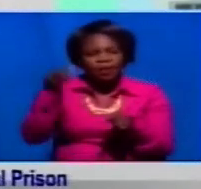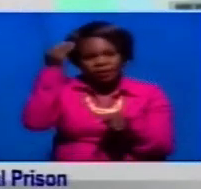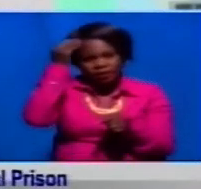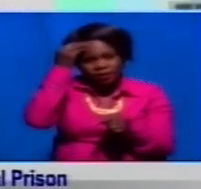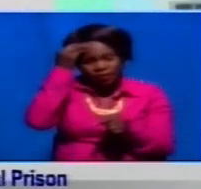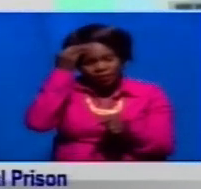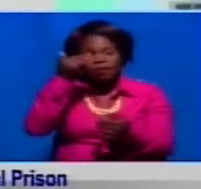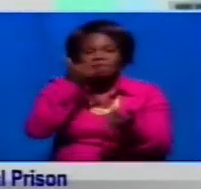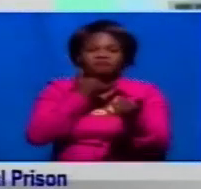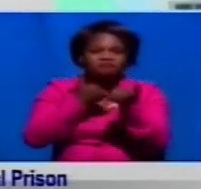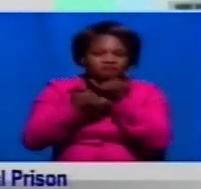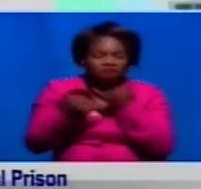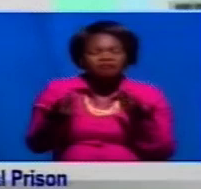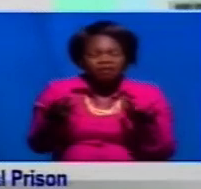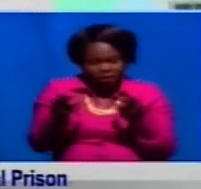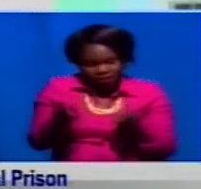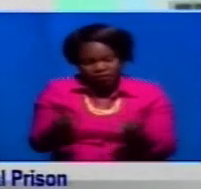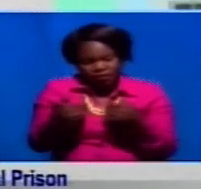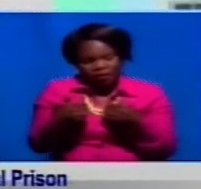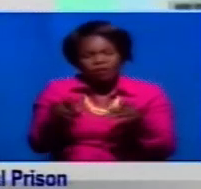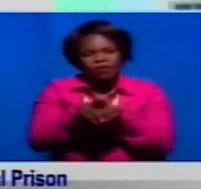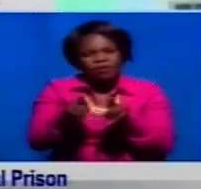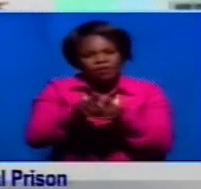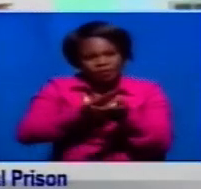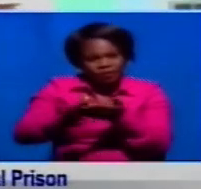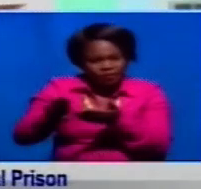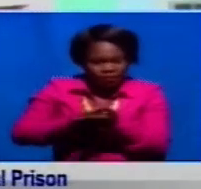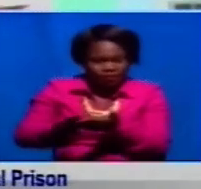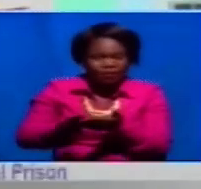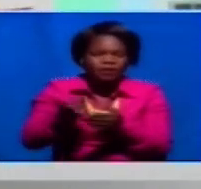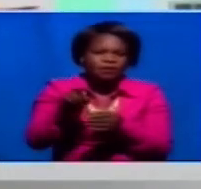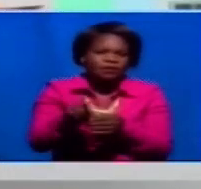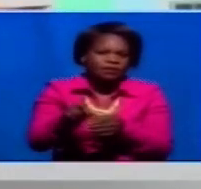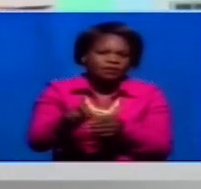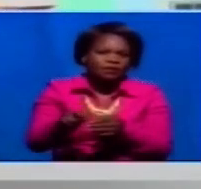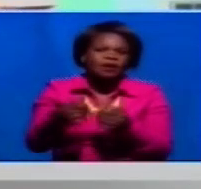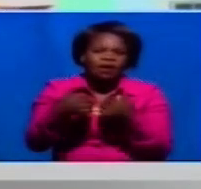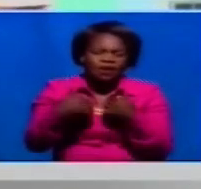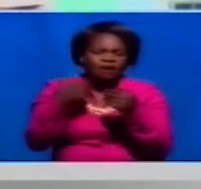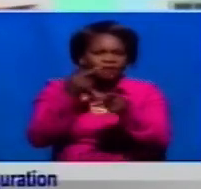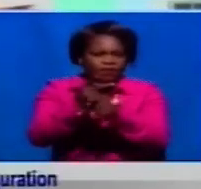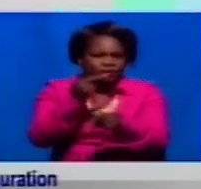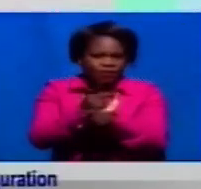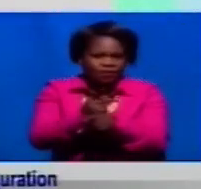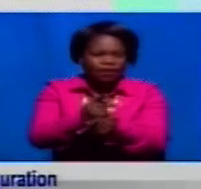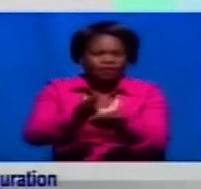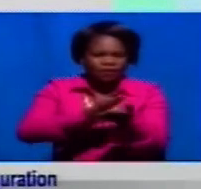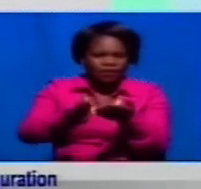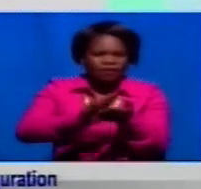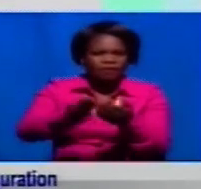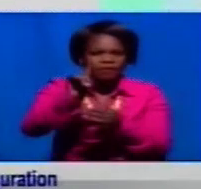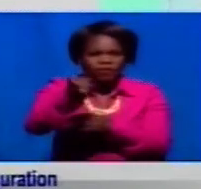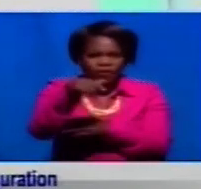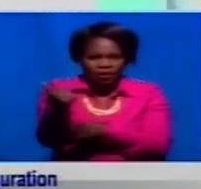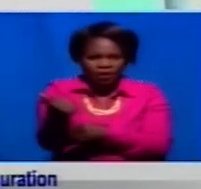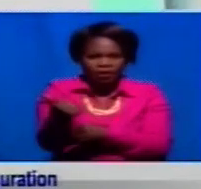is human, to forgive is divine, and we have to keep forgiving one another. If